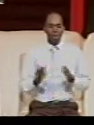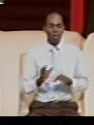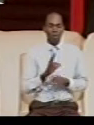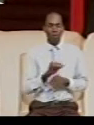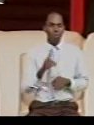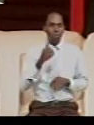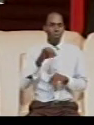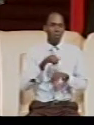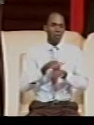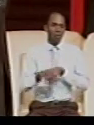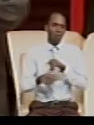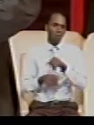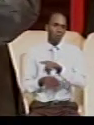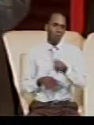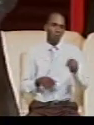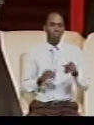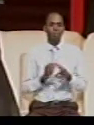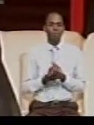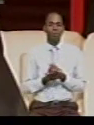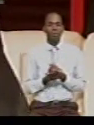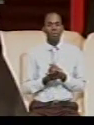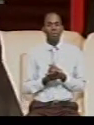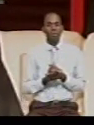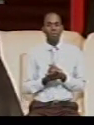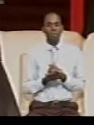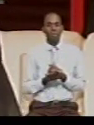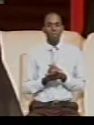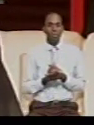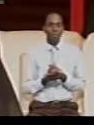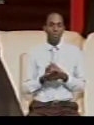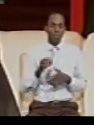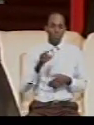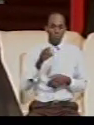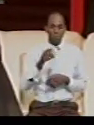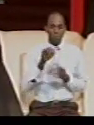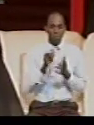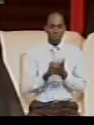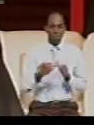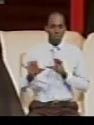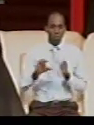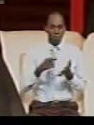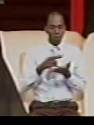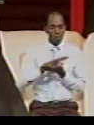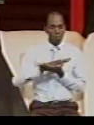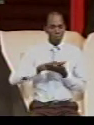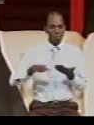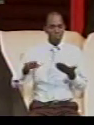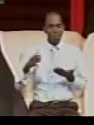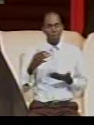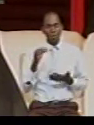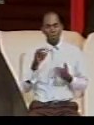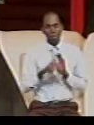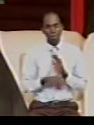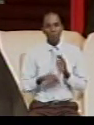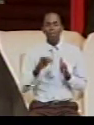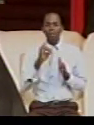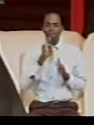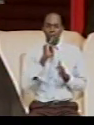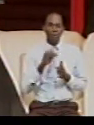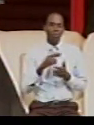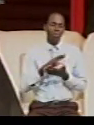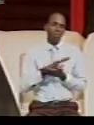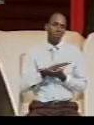you. He that doeth righteousness is righteous, even as